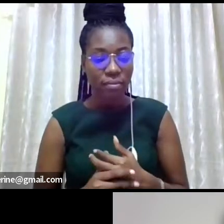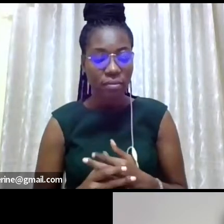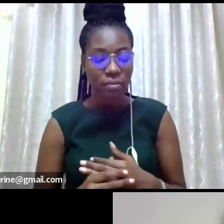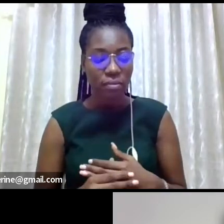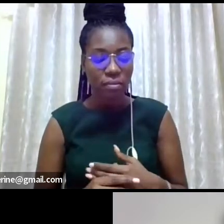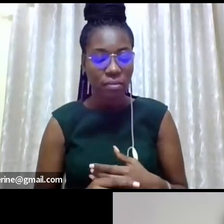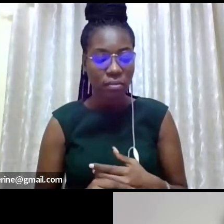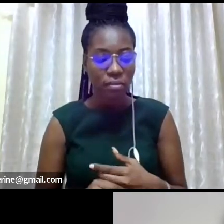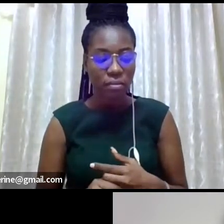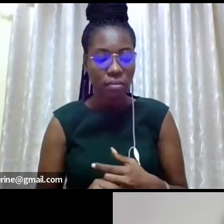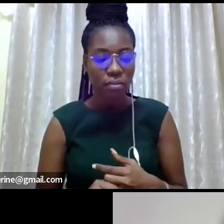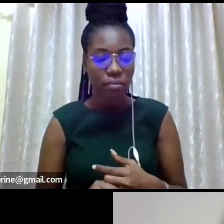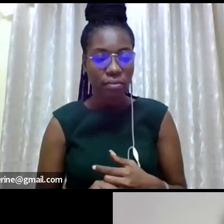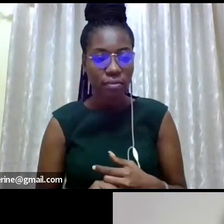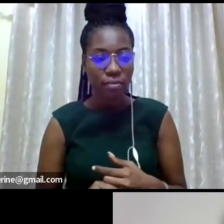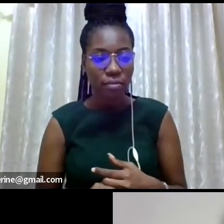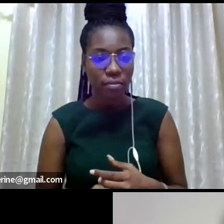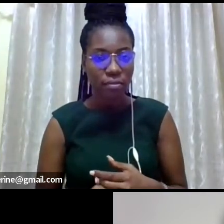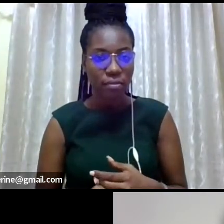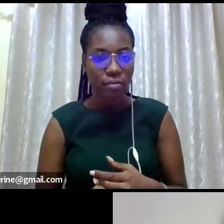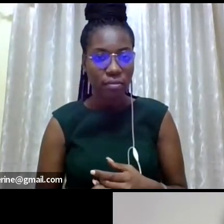Oh, okay. Is that Ongezea